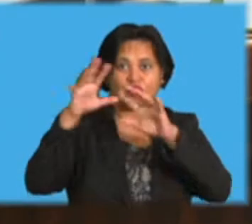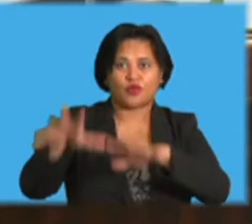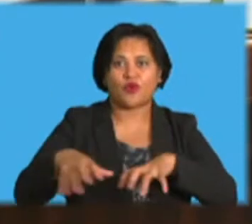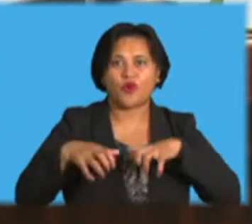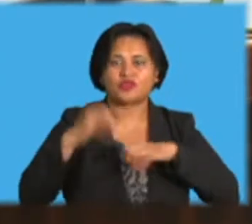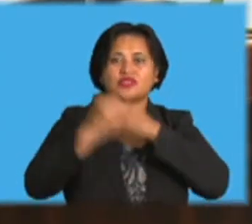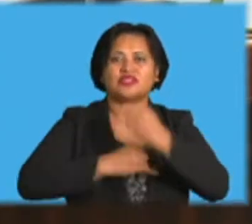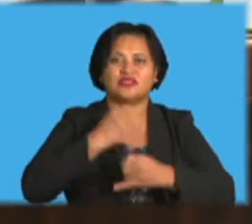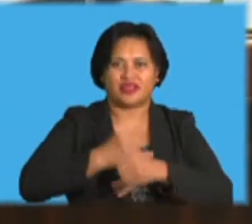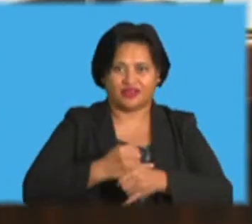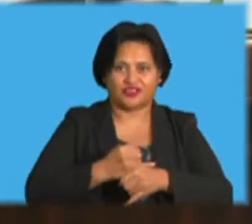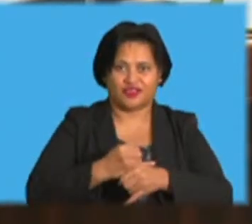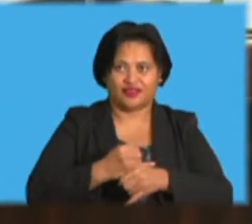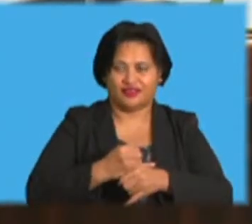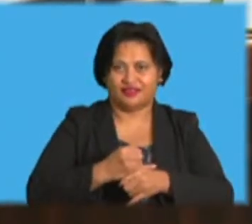is to provide